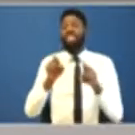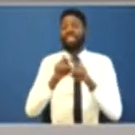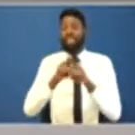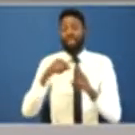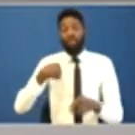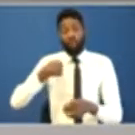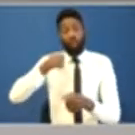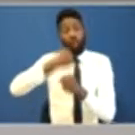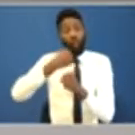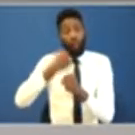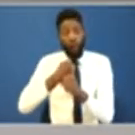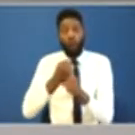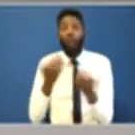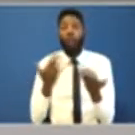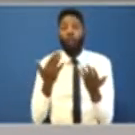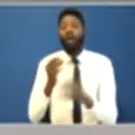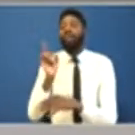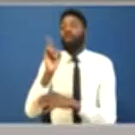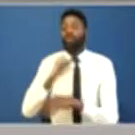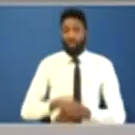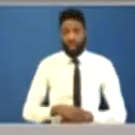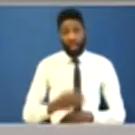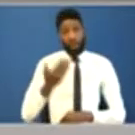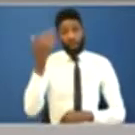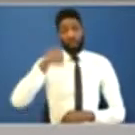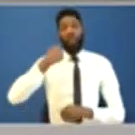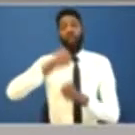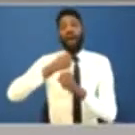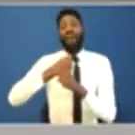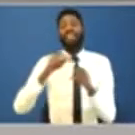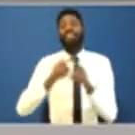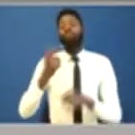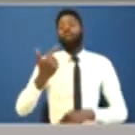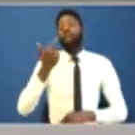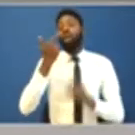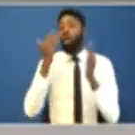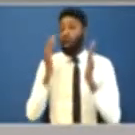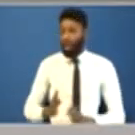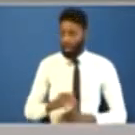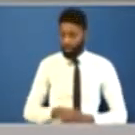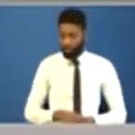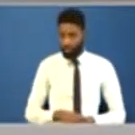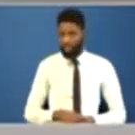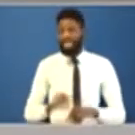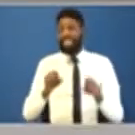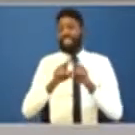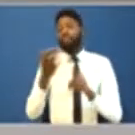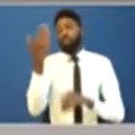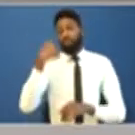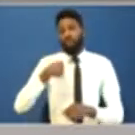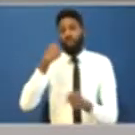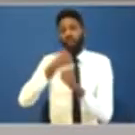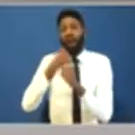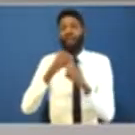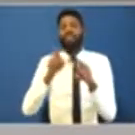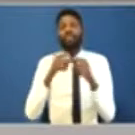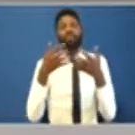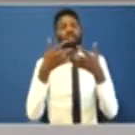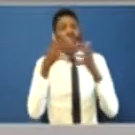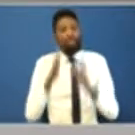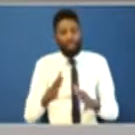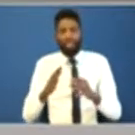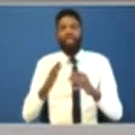nairobi initially i was a lawyer after that i on the side i used to practice as an engineer and we used to do